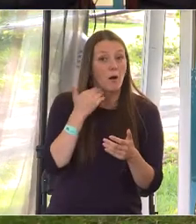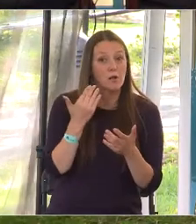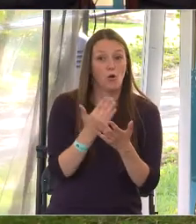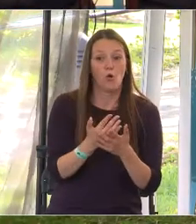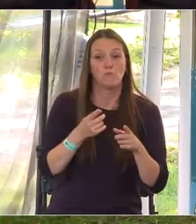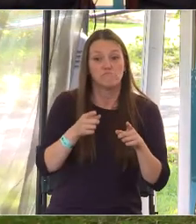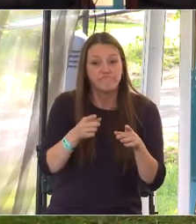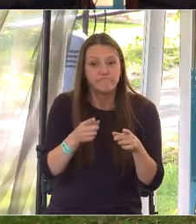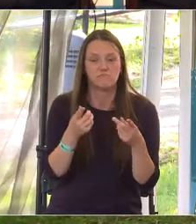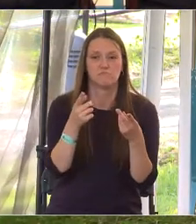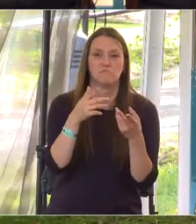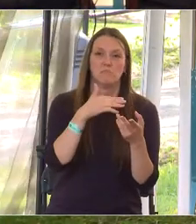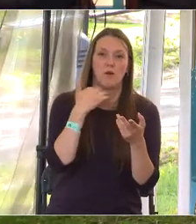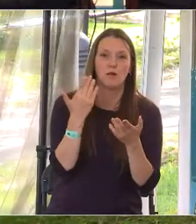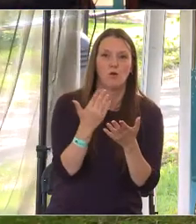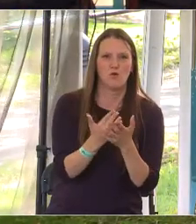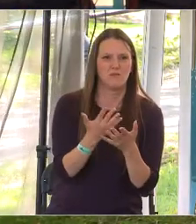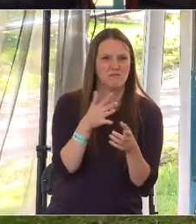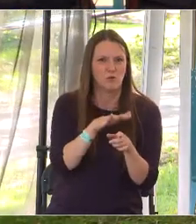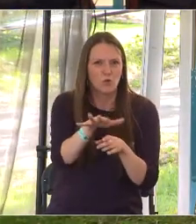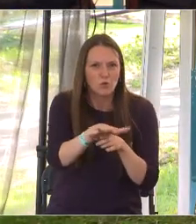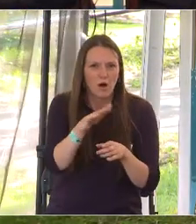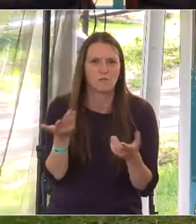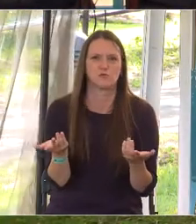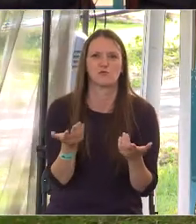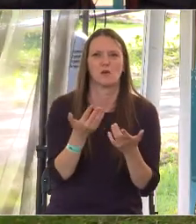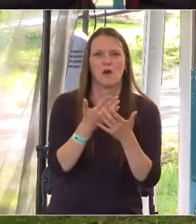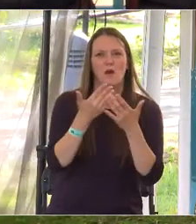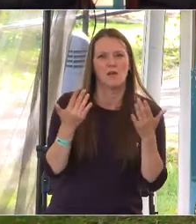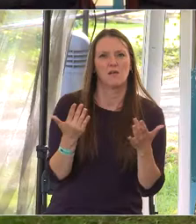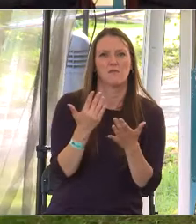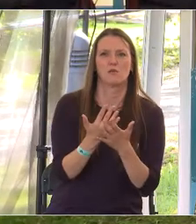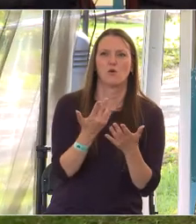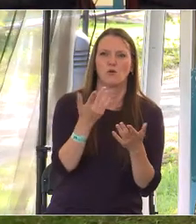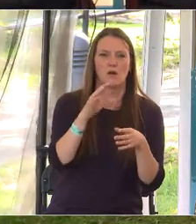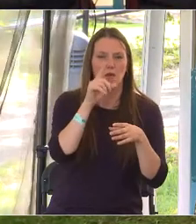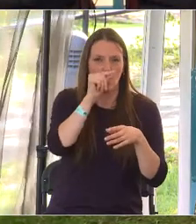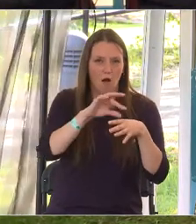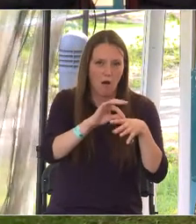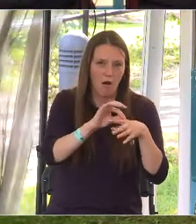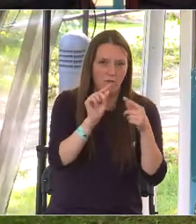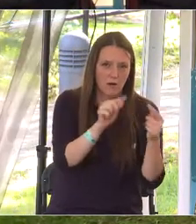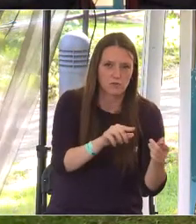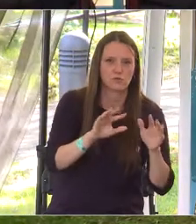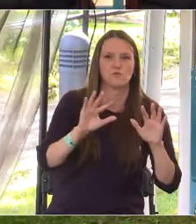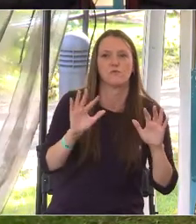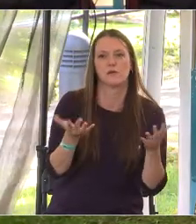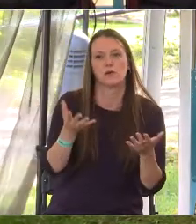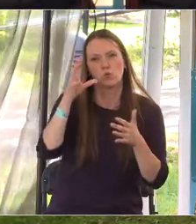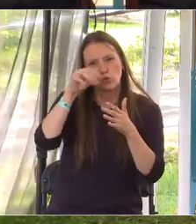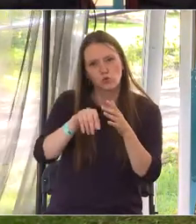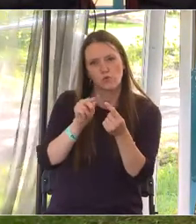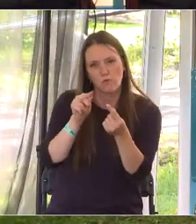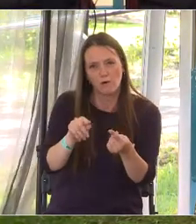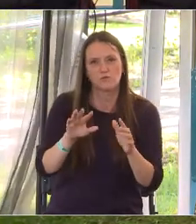and trauma is aimed at arriving to the right place to include religion. Same for the white, we know that it's secondary to